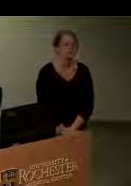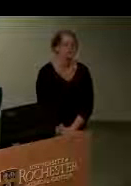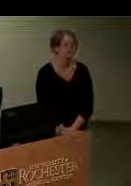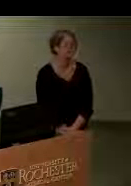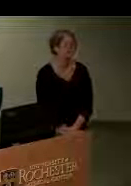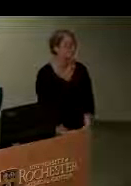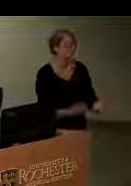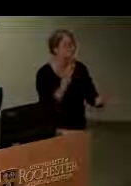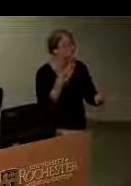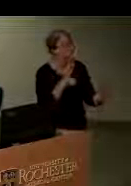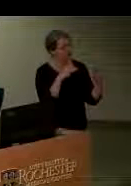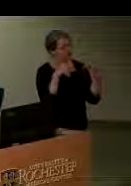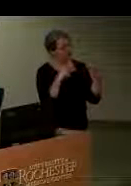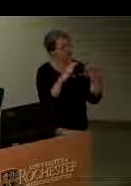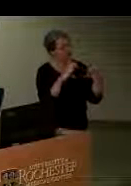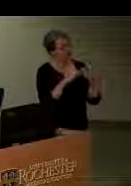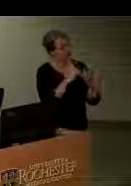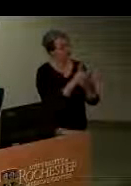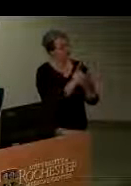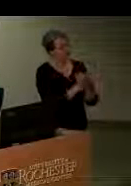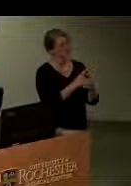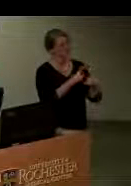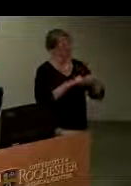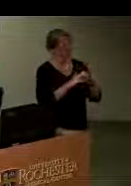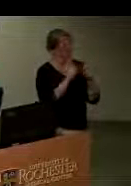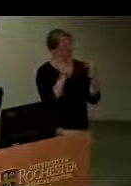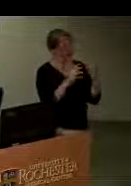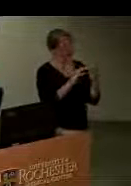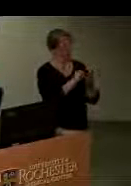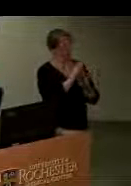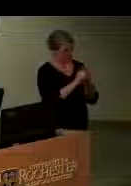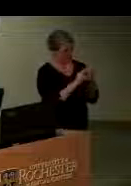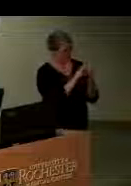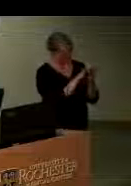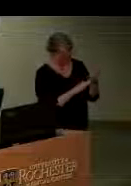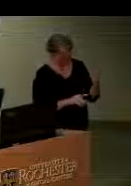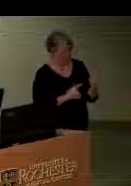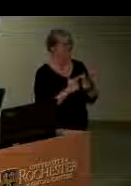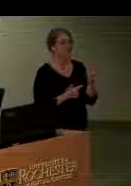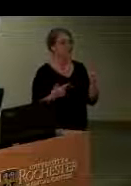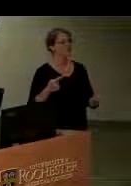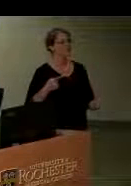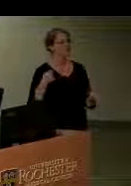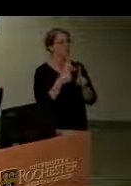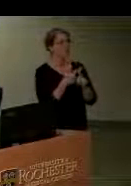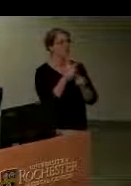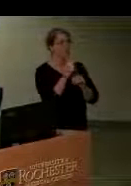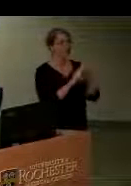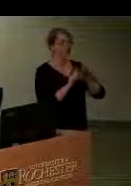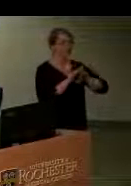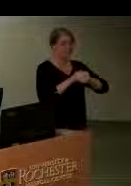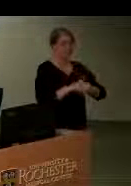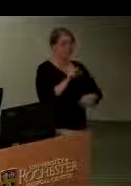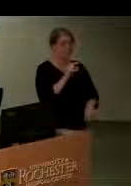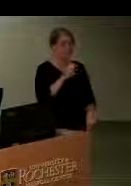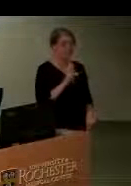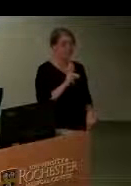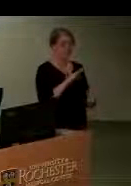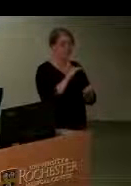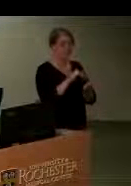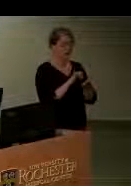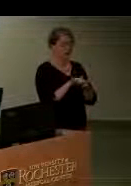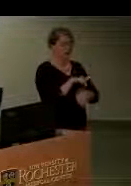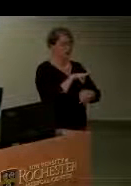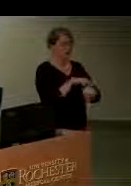with the patients based on lots of algorithms. But the biggest thing is that we built a simulation center like the National Board.